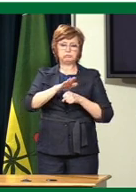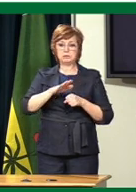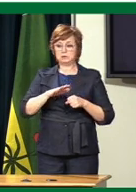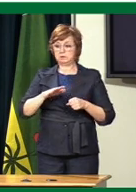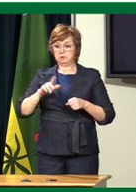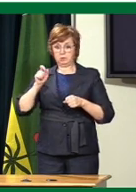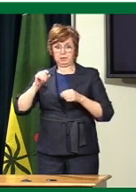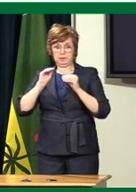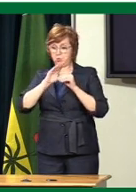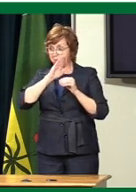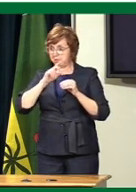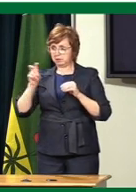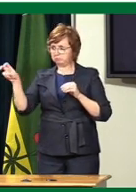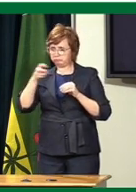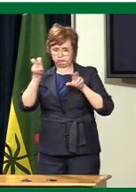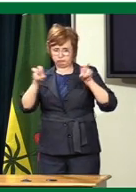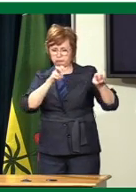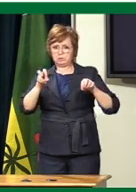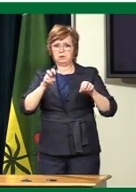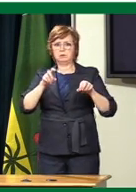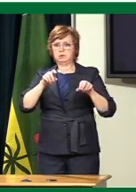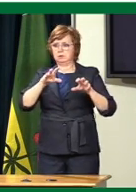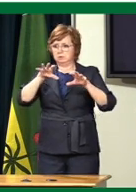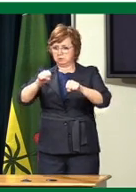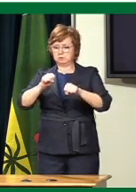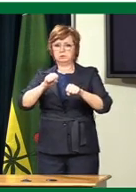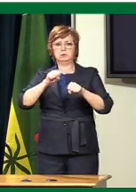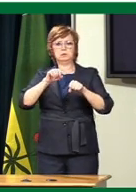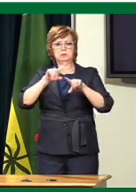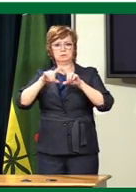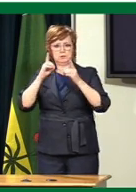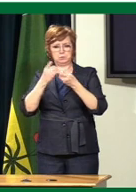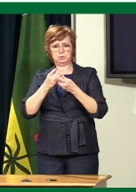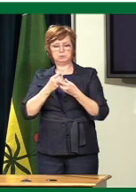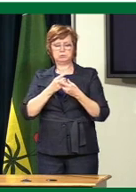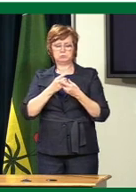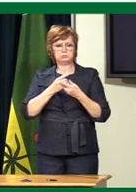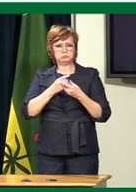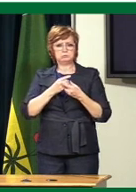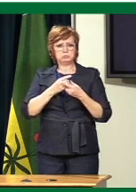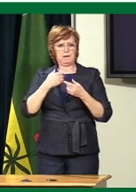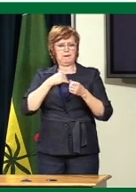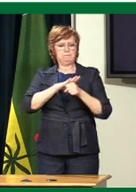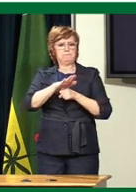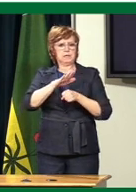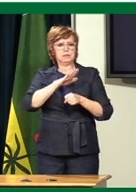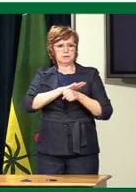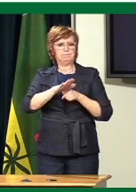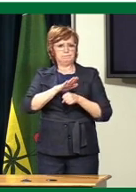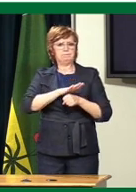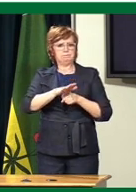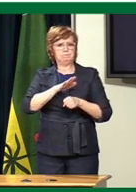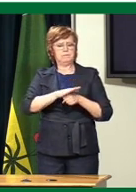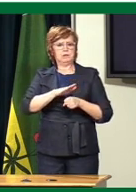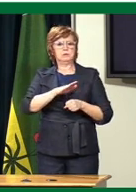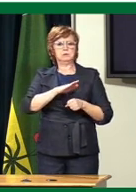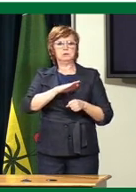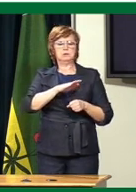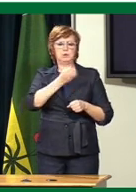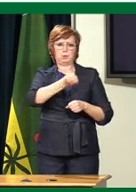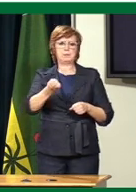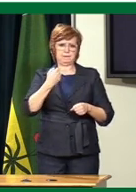have the staff to be able to care for folks. So the number one thing, as Susan has highlighted, is having appropriate trained, skilled